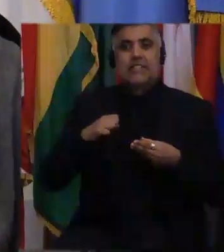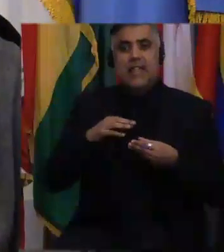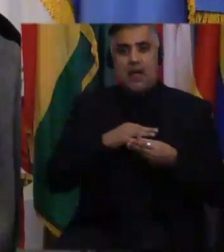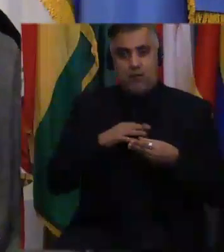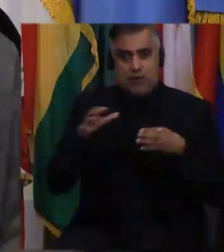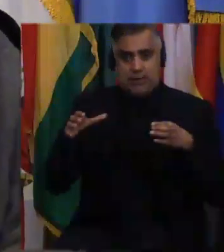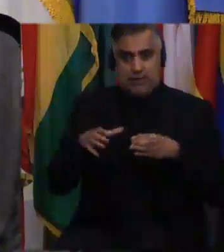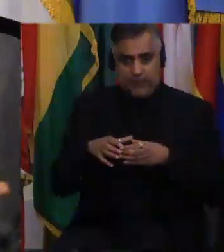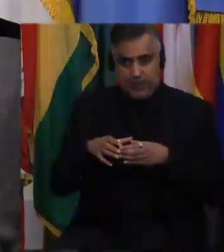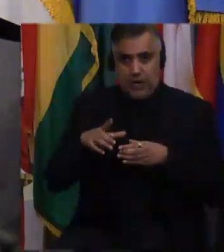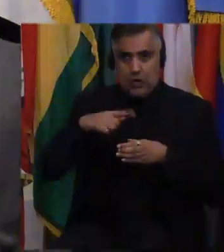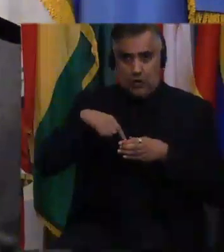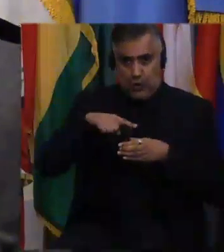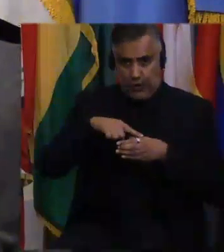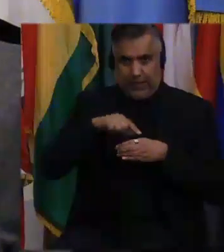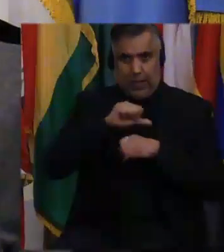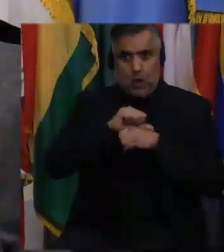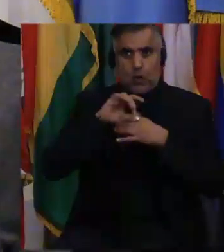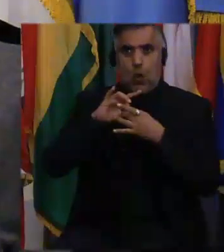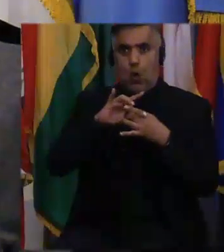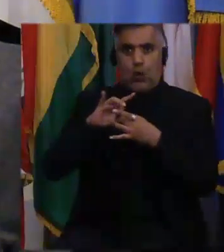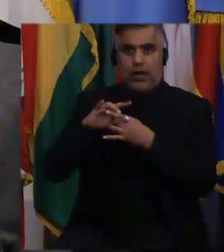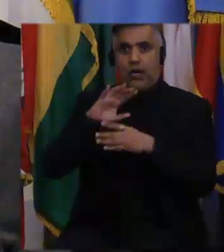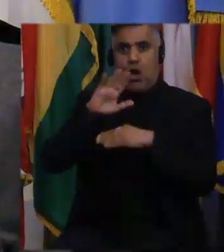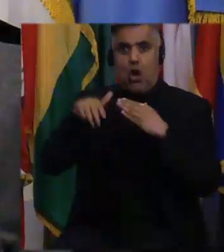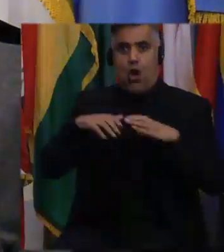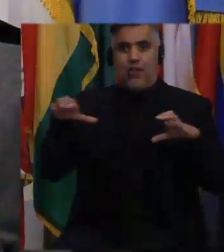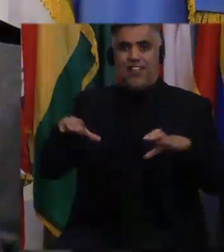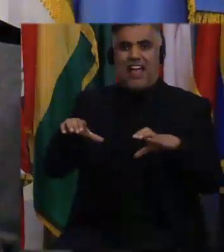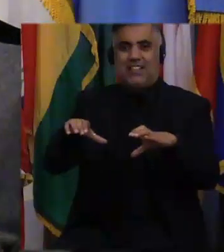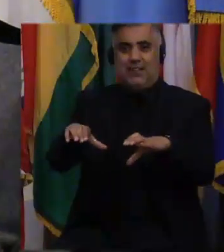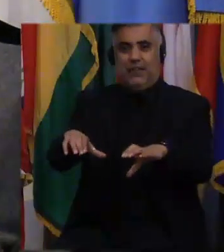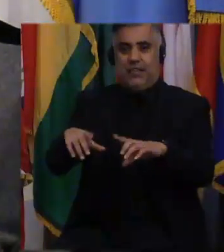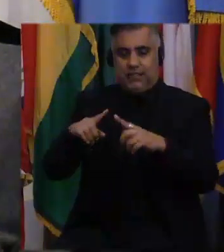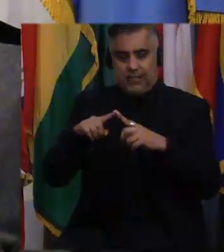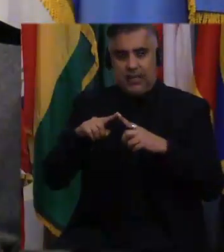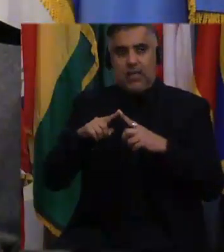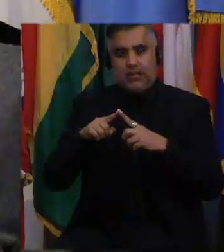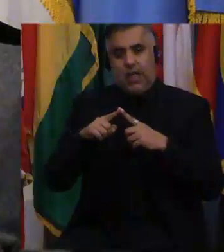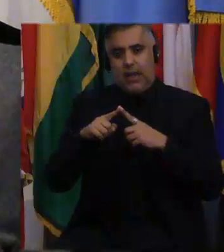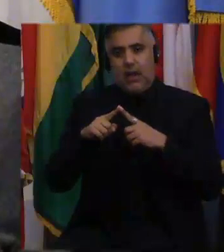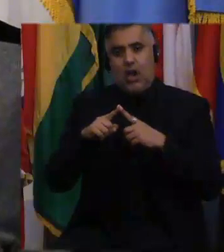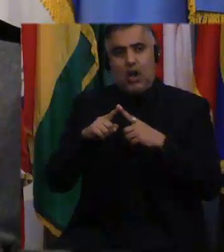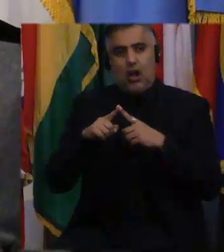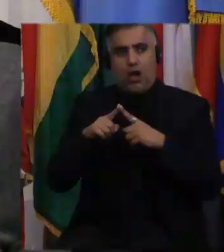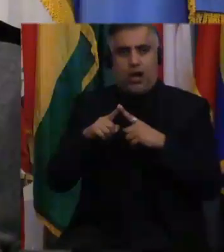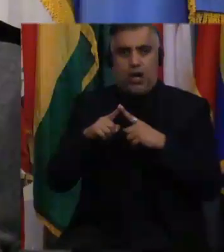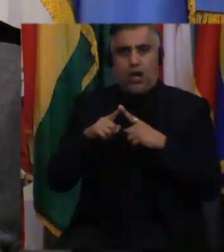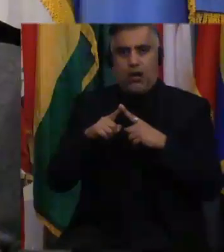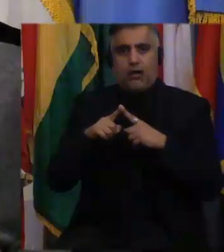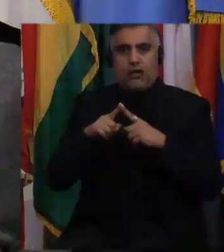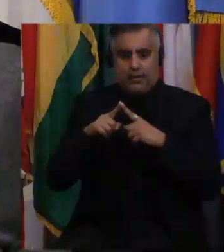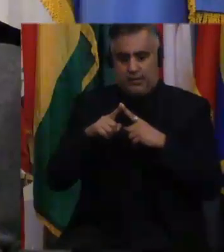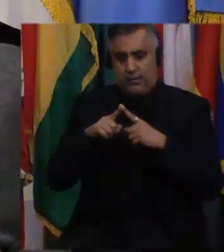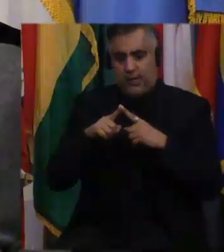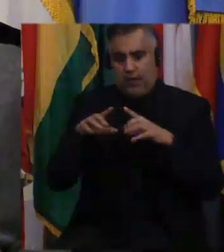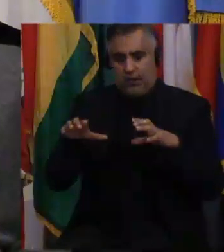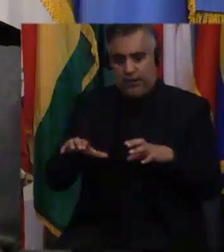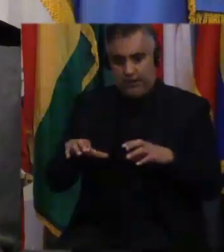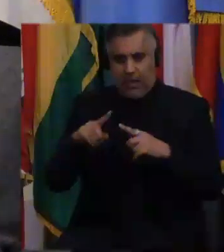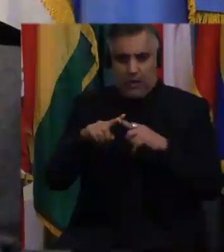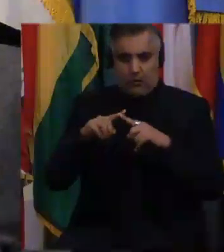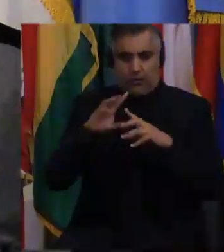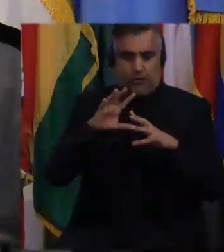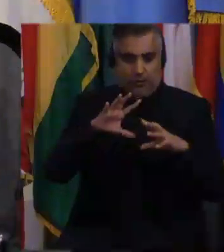staff-wise to coordinate the activities that that have to go in different parts of the state,